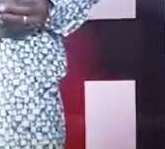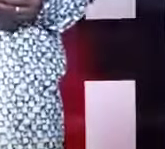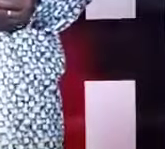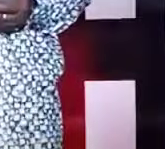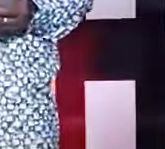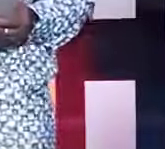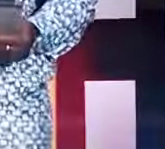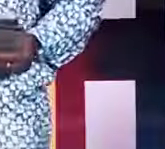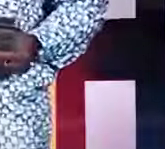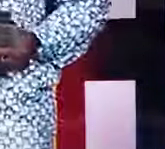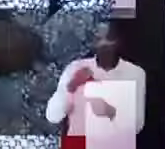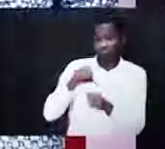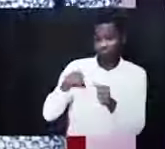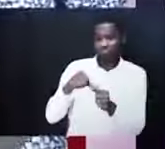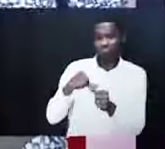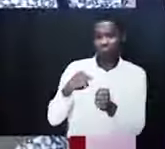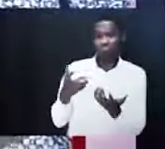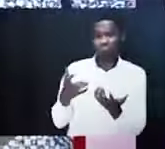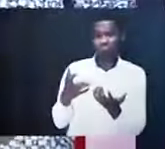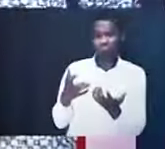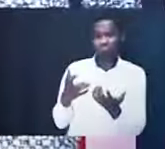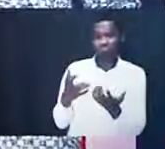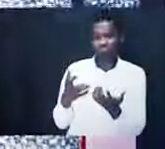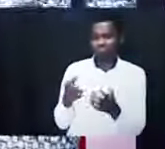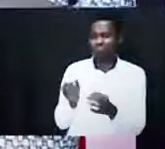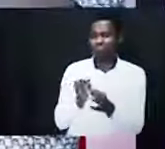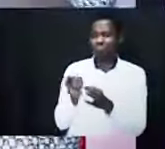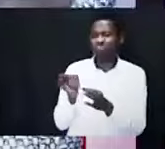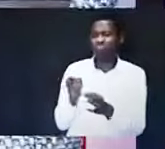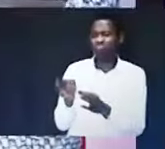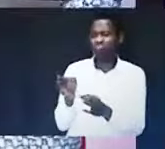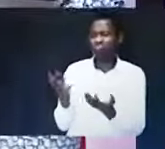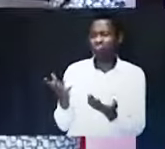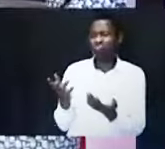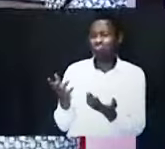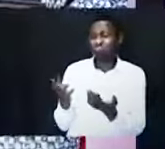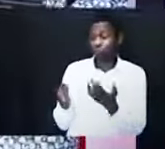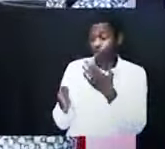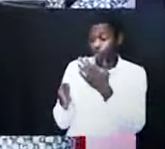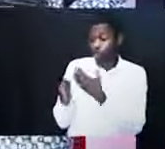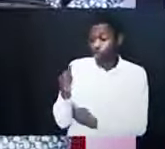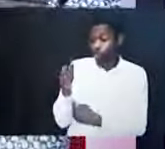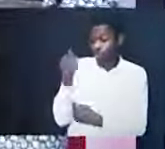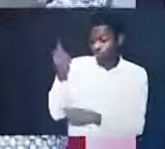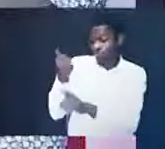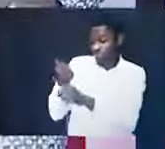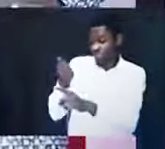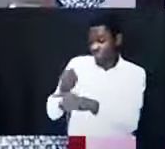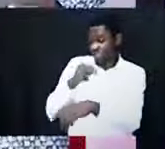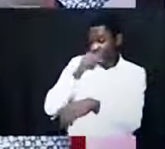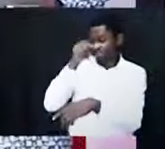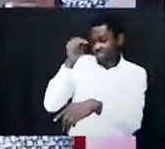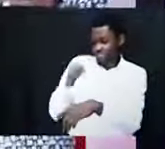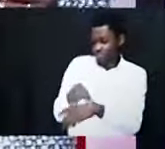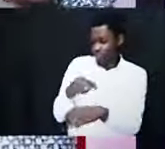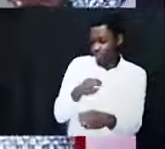talking about, we defined it as God's supernatural ability